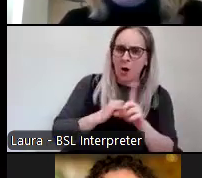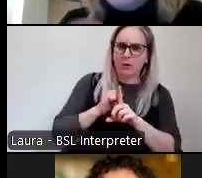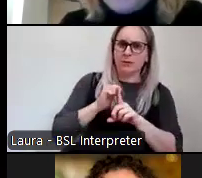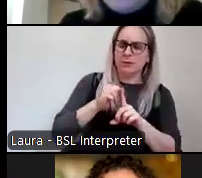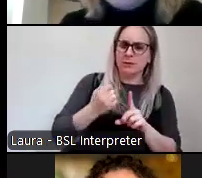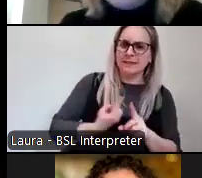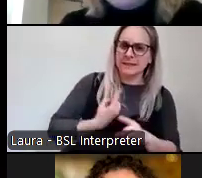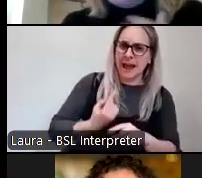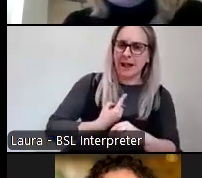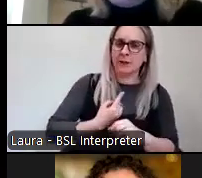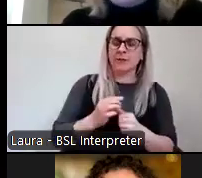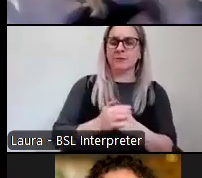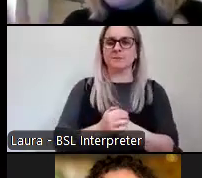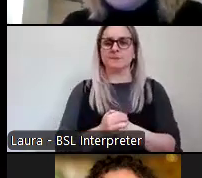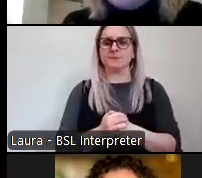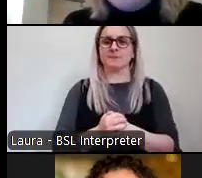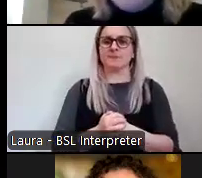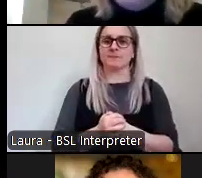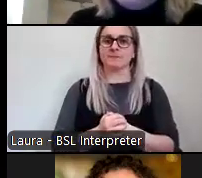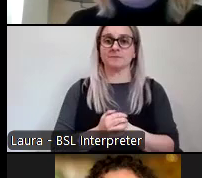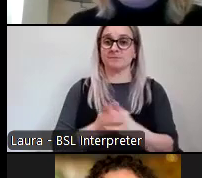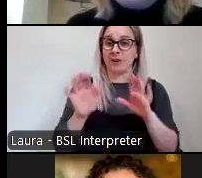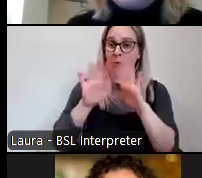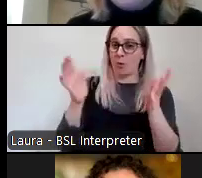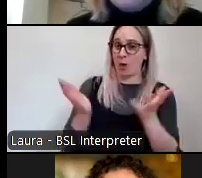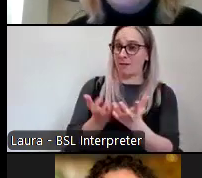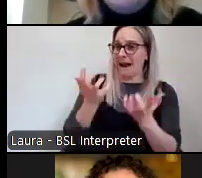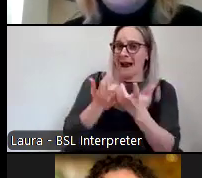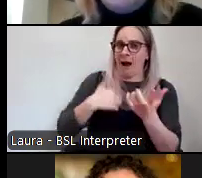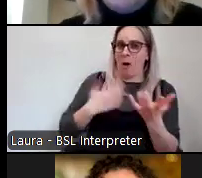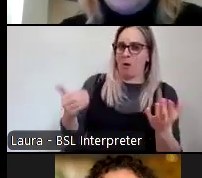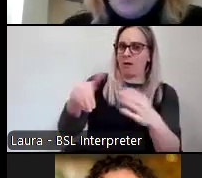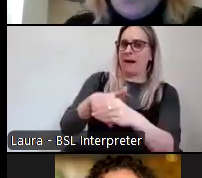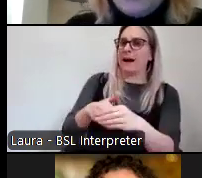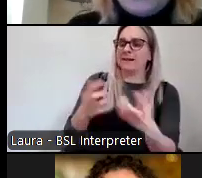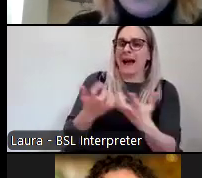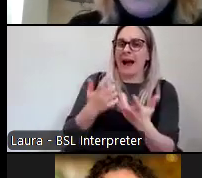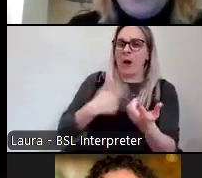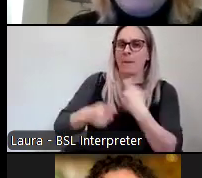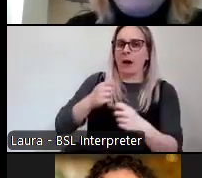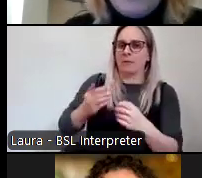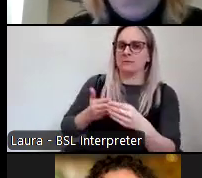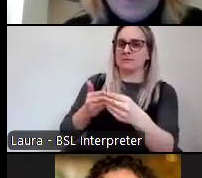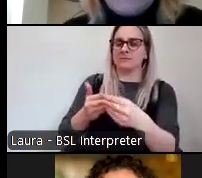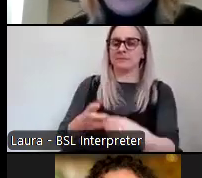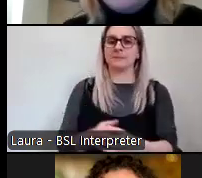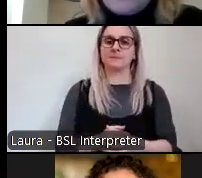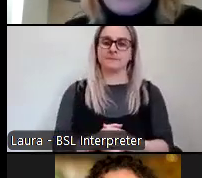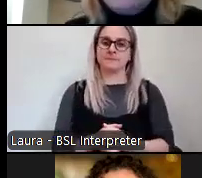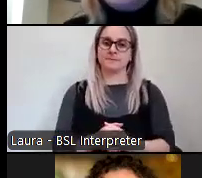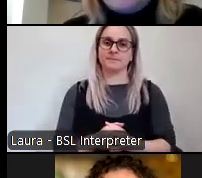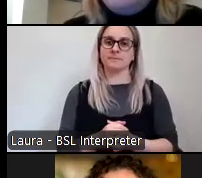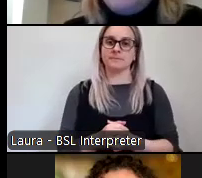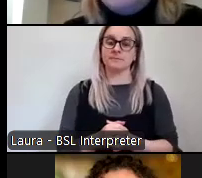about who they are as leaders and the world around them. We're also looking for those